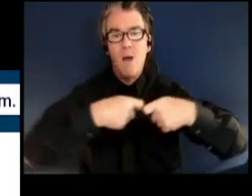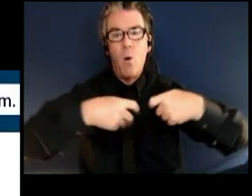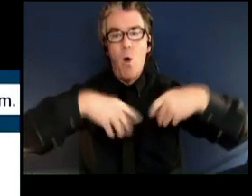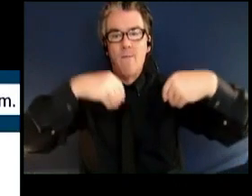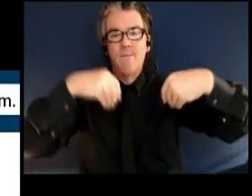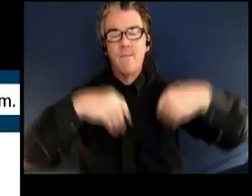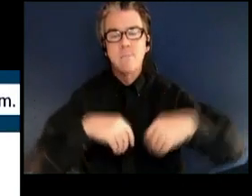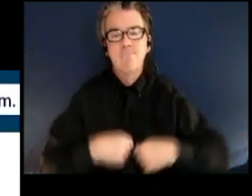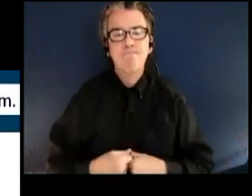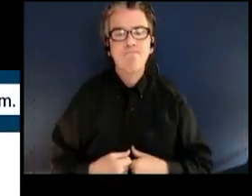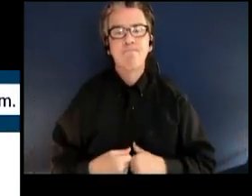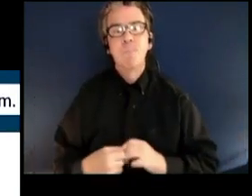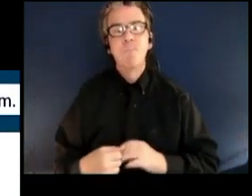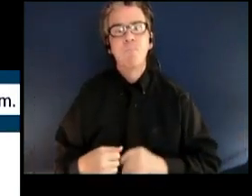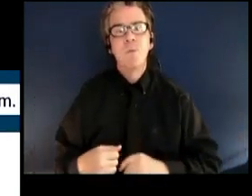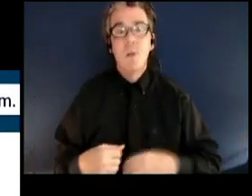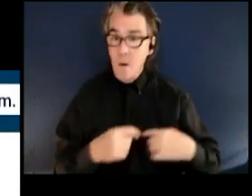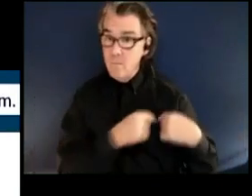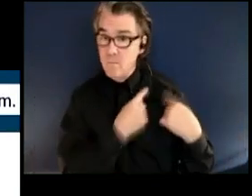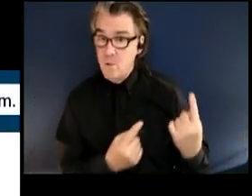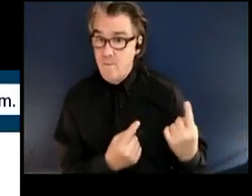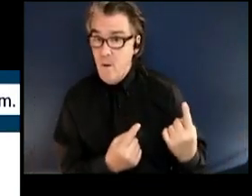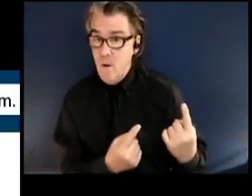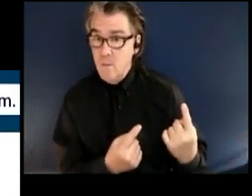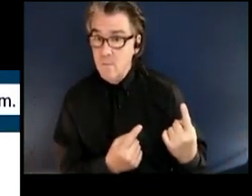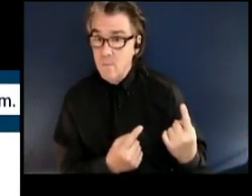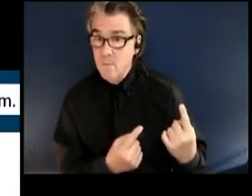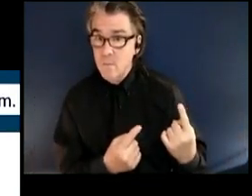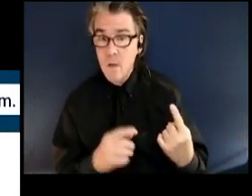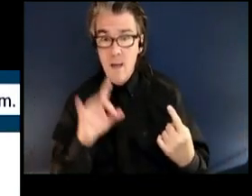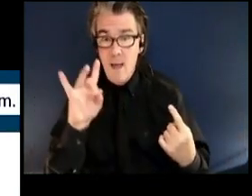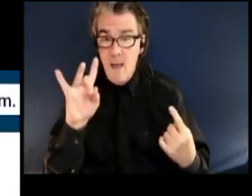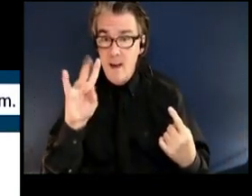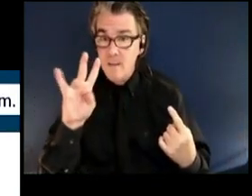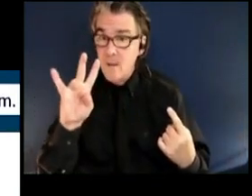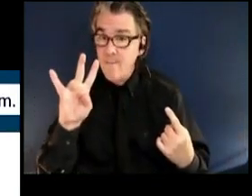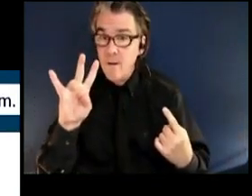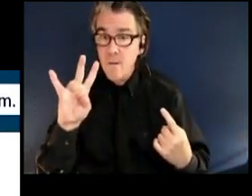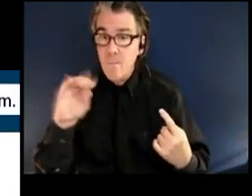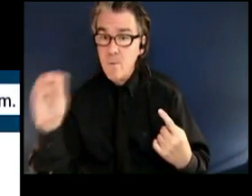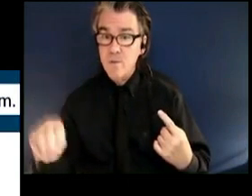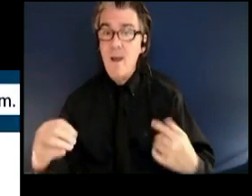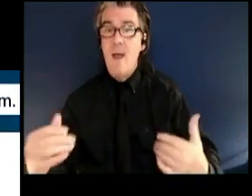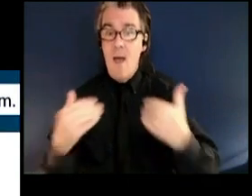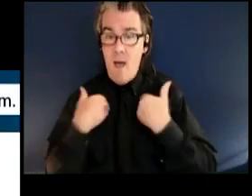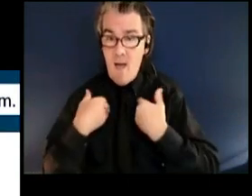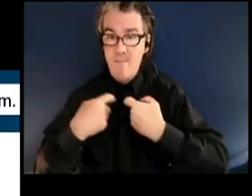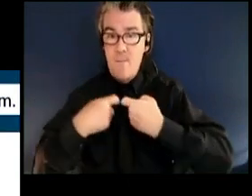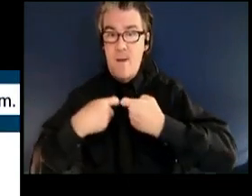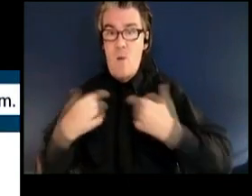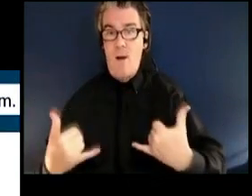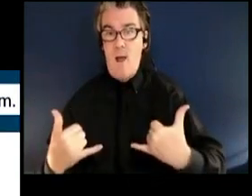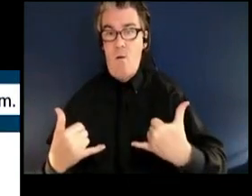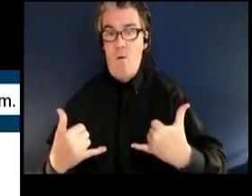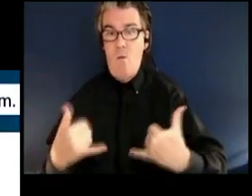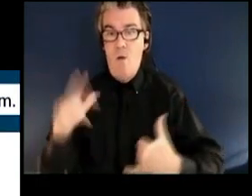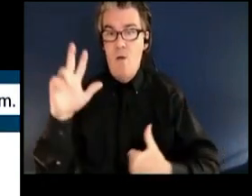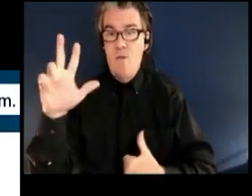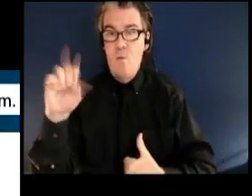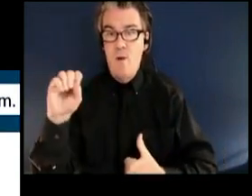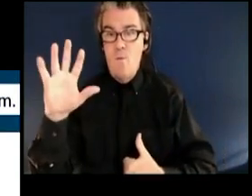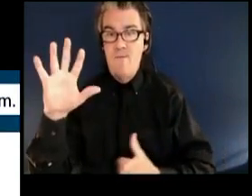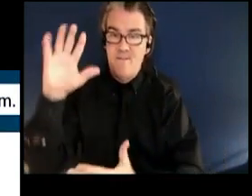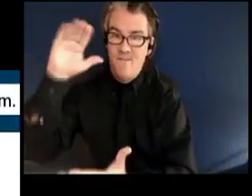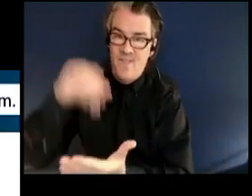at 87% restored. This number is expected to rise as we continue. Right before this briefing, we were